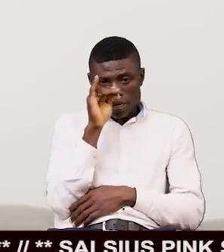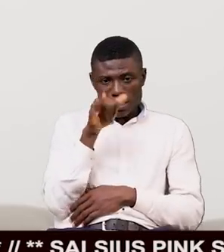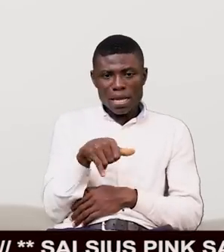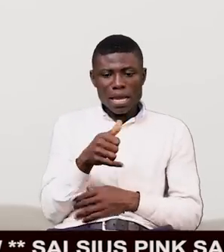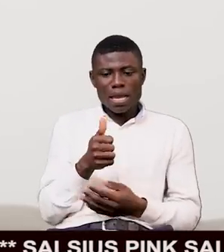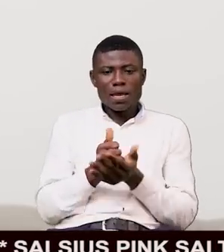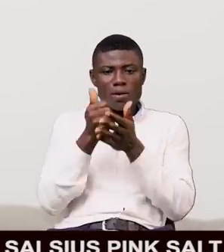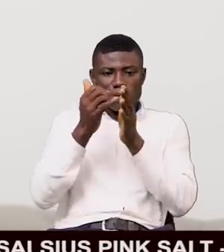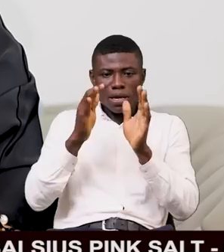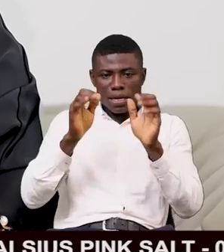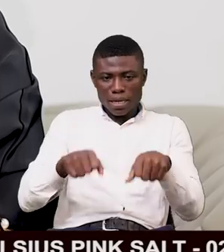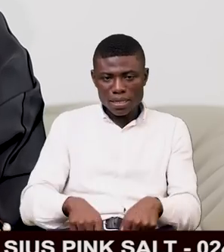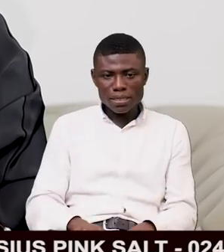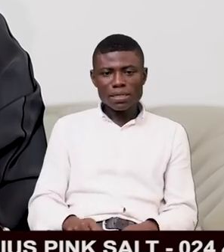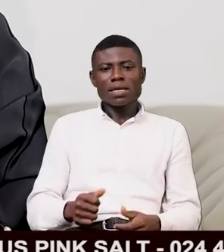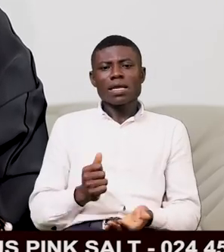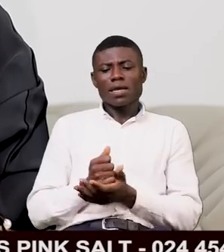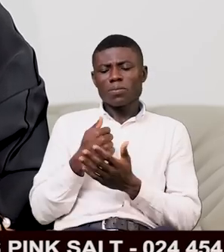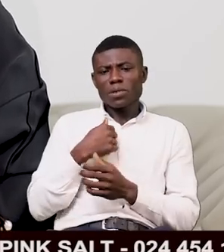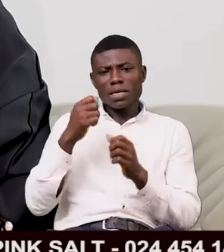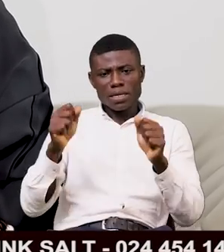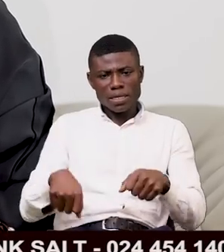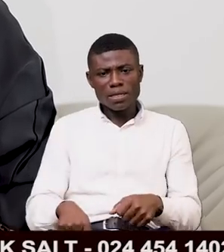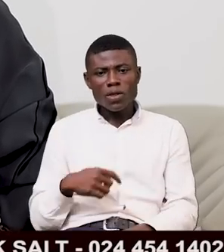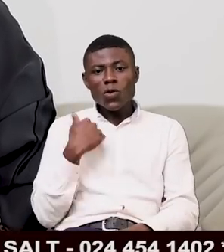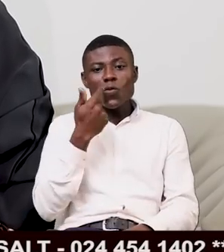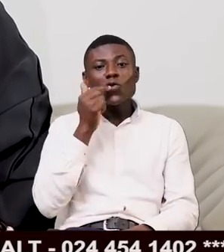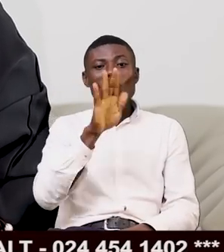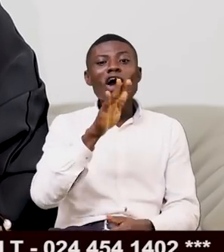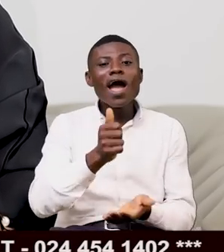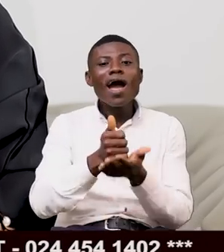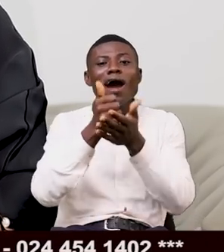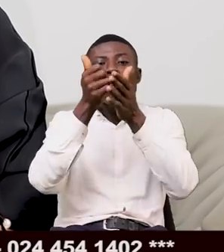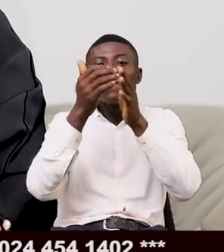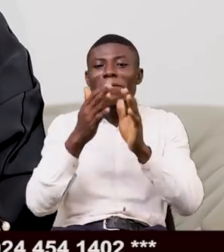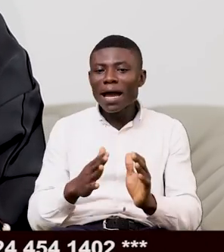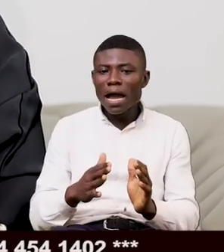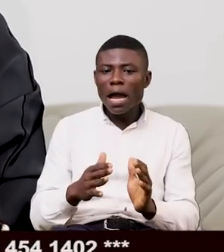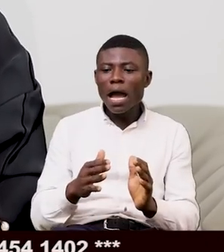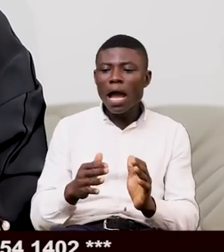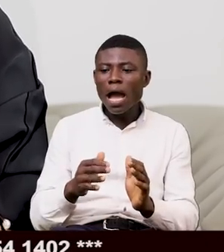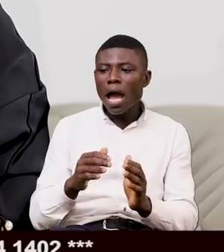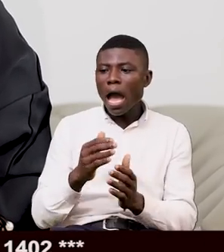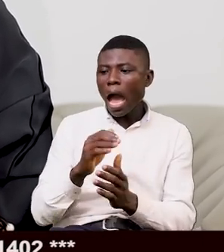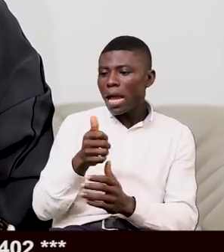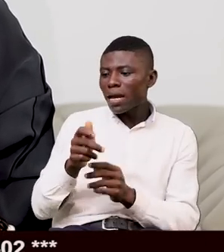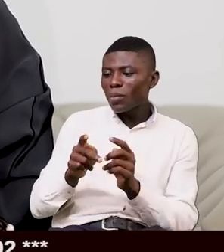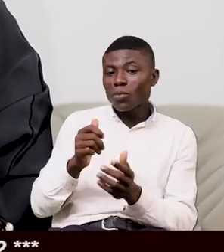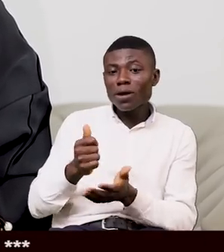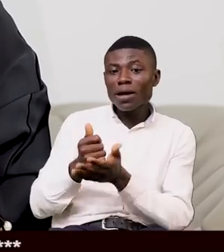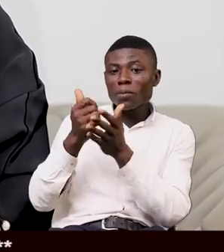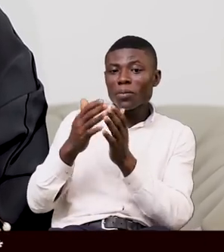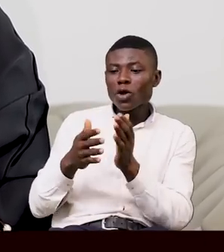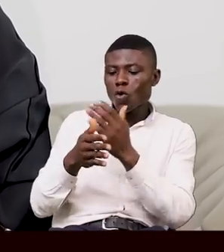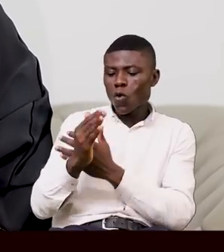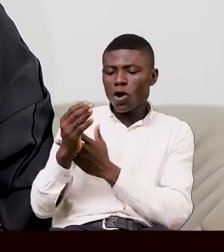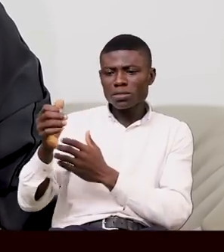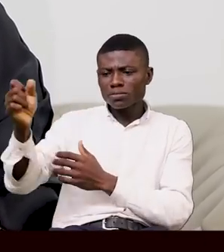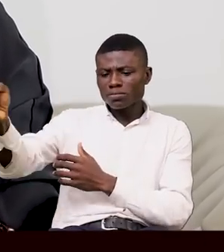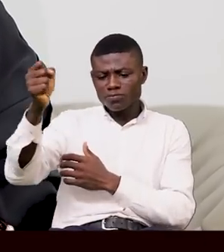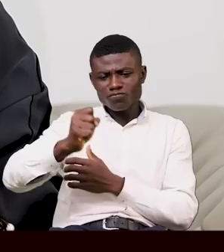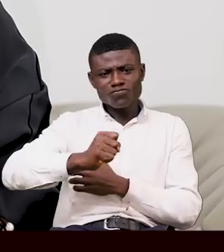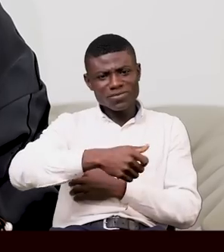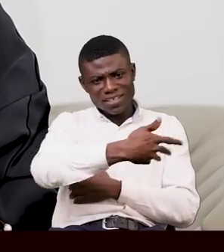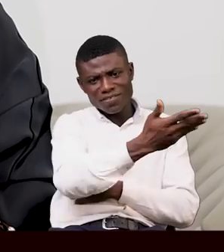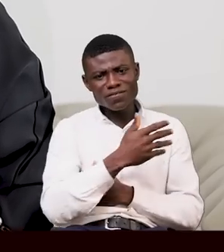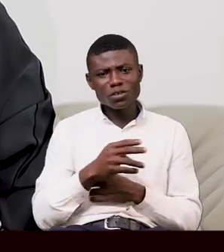ye boafo wo ye boafo. Who is your helper? E bi mo boafo no. Nyame na yi omo ma awo